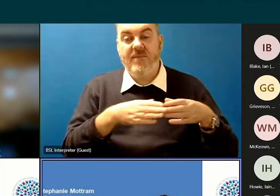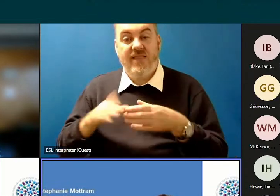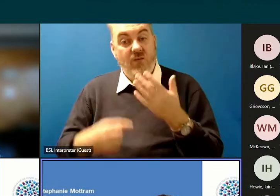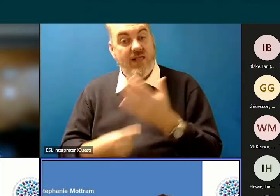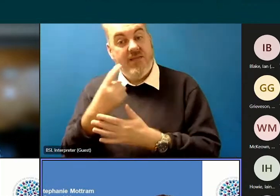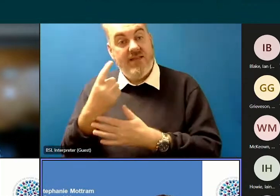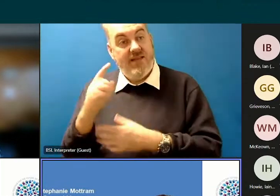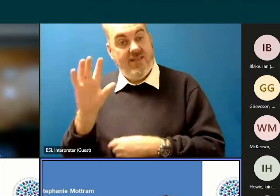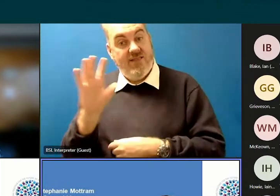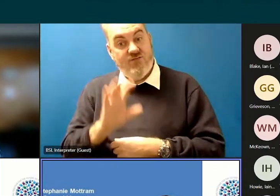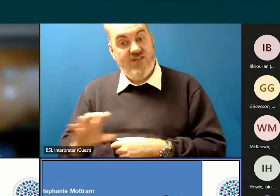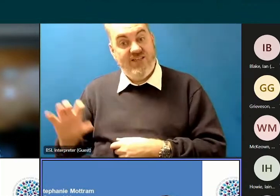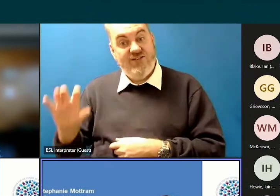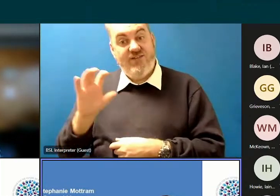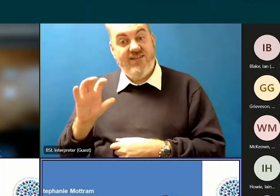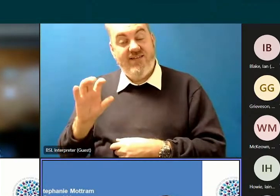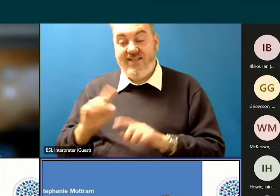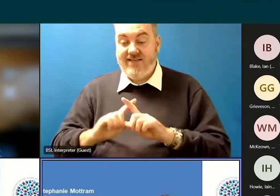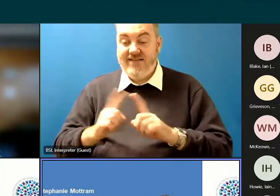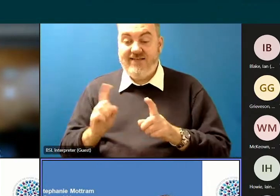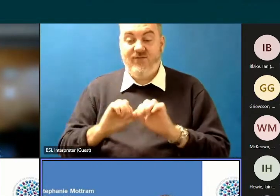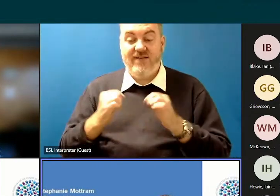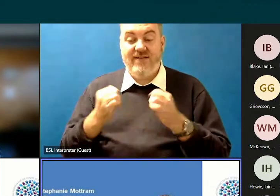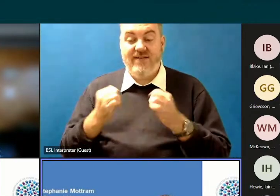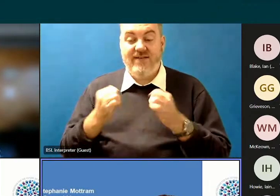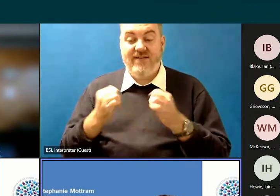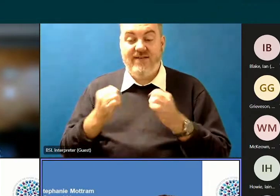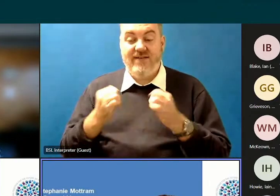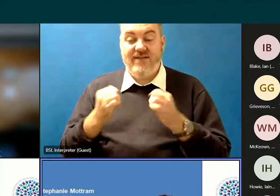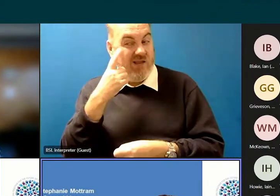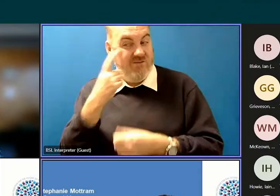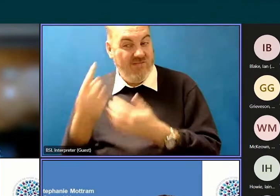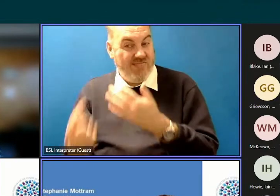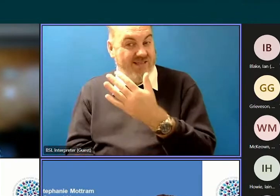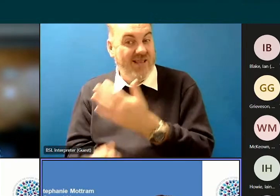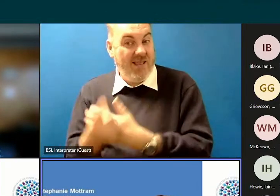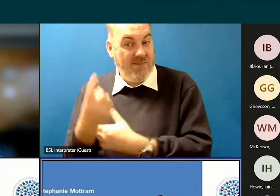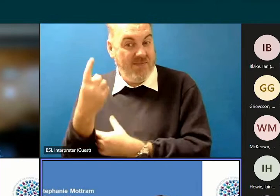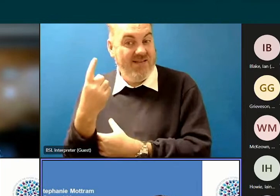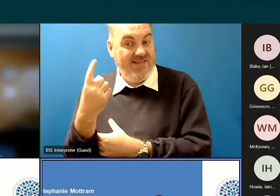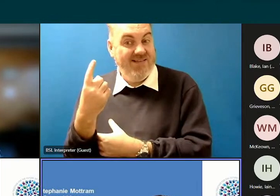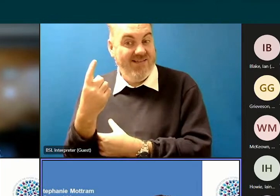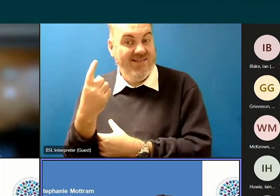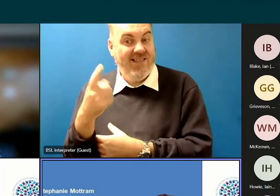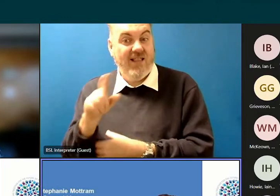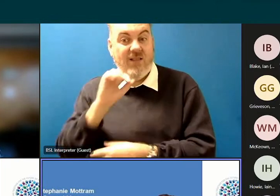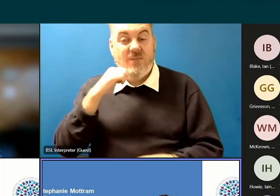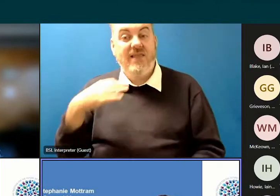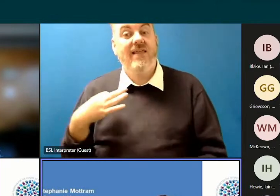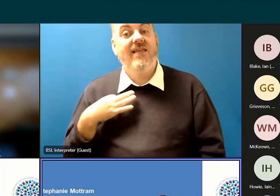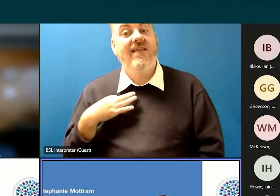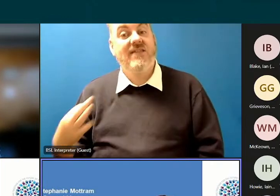the region in each of the home team areas. So what I would say is look out for that coming. There'll be invitations